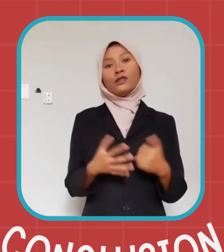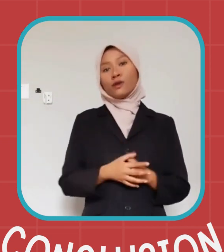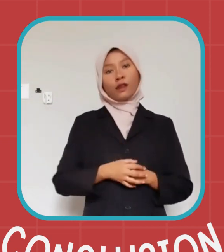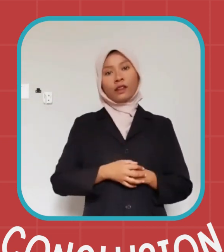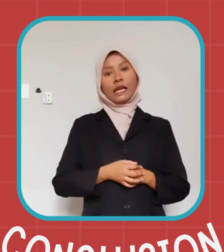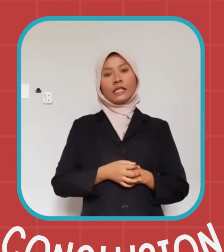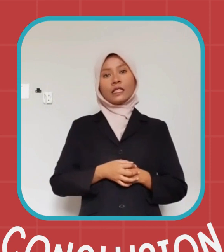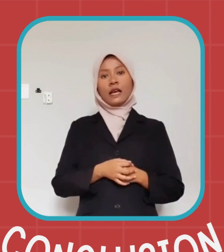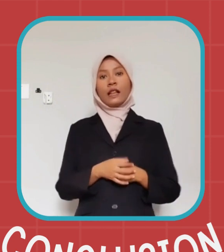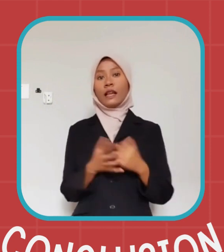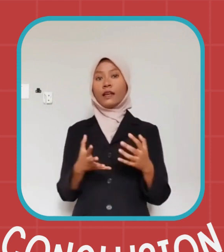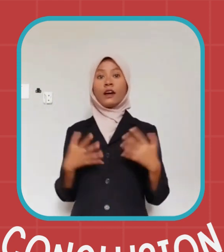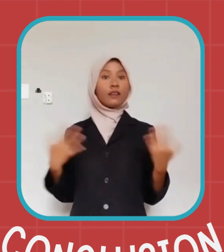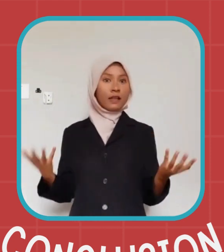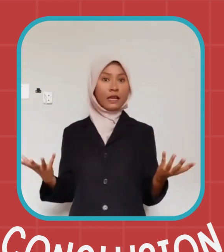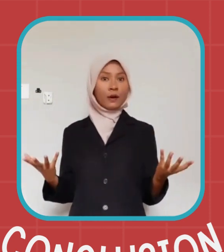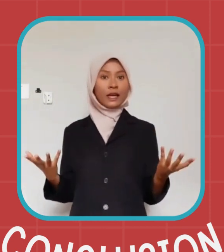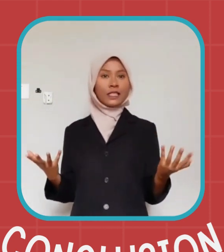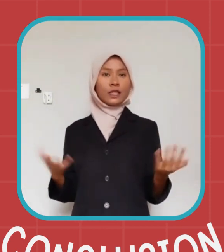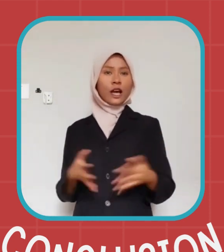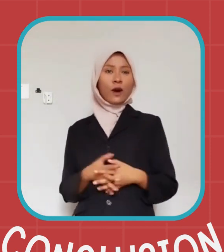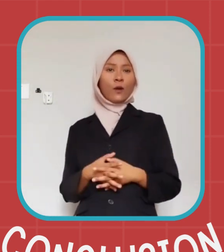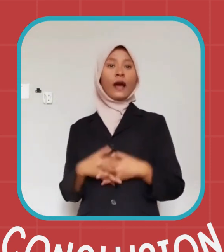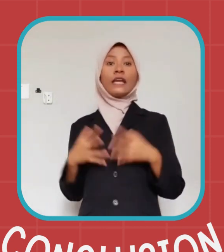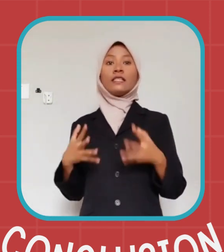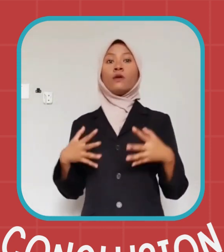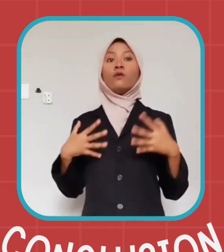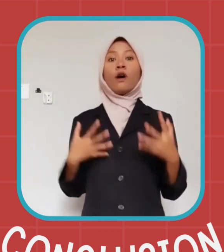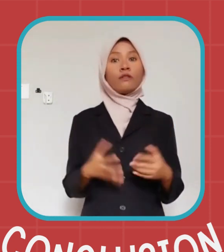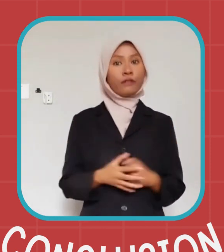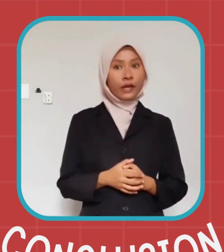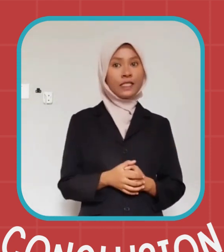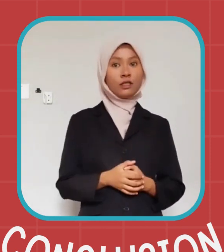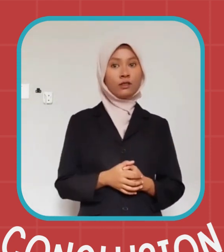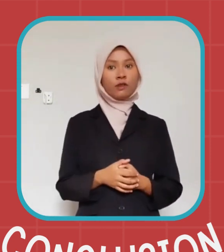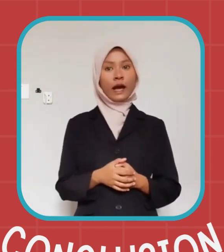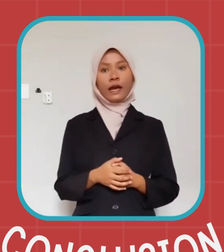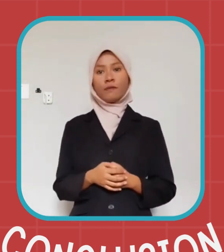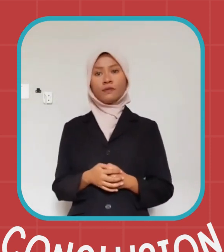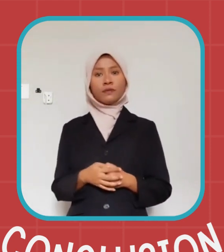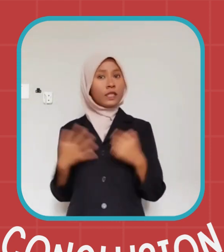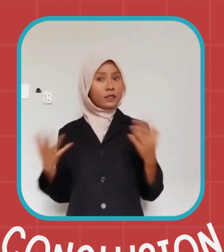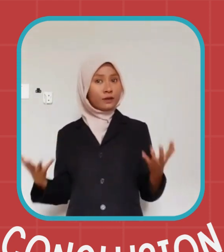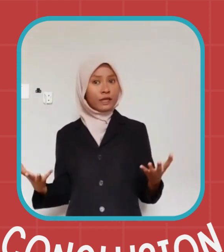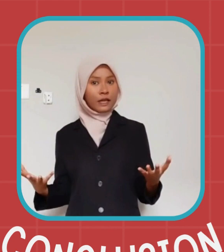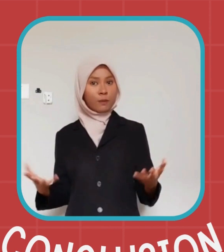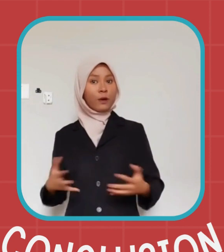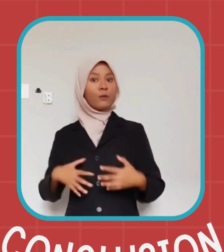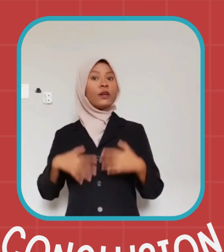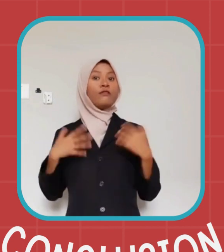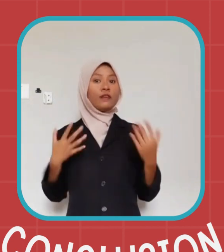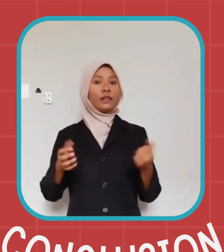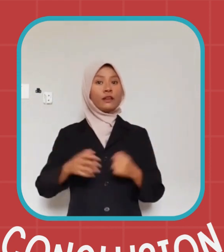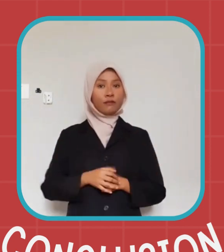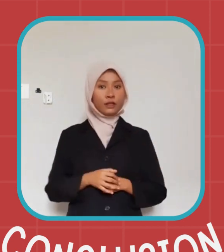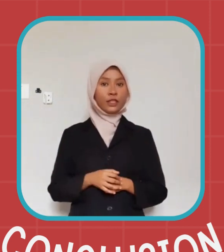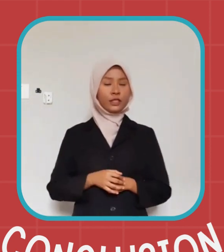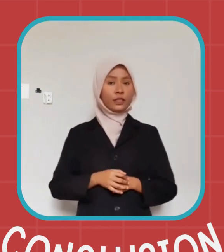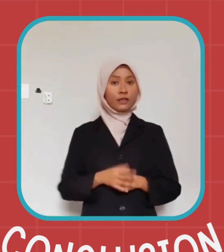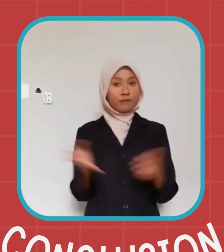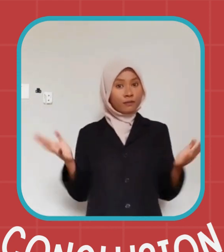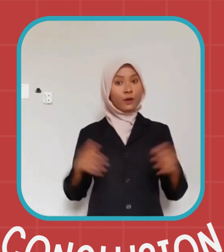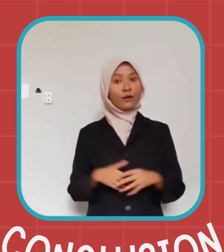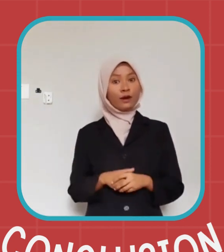and unusual things like other language. Why is it wrong for us to try? The student may benefit